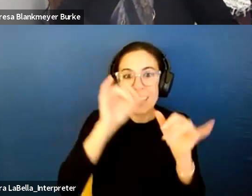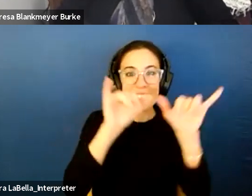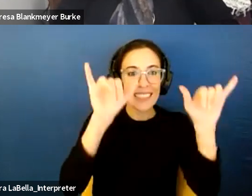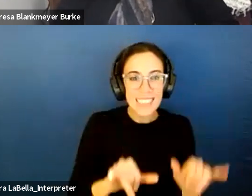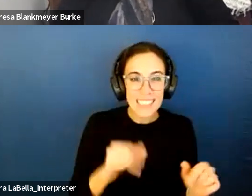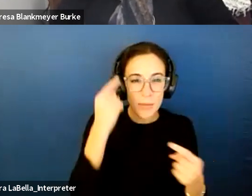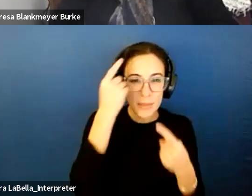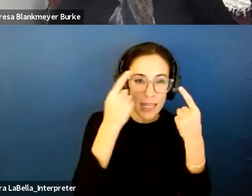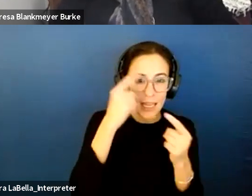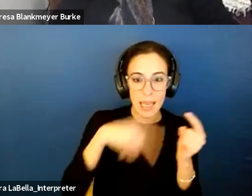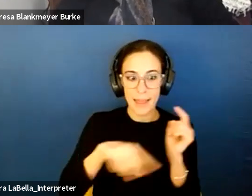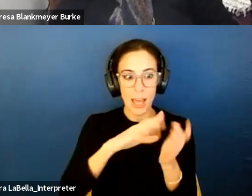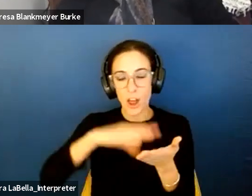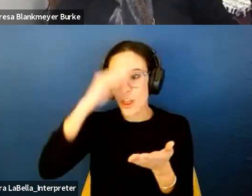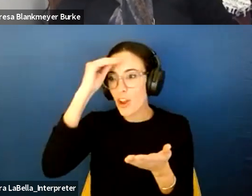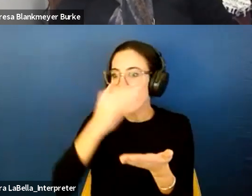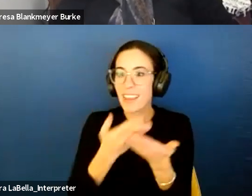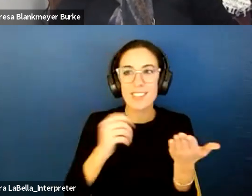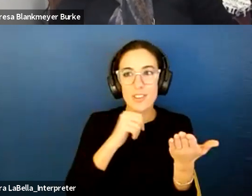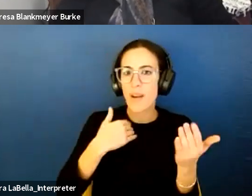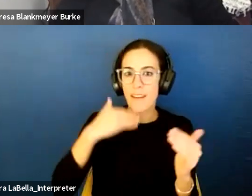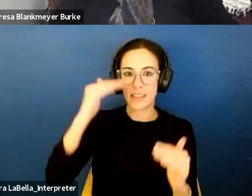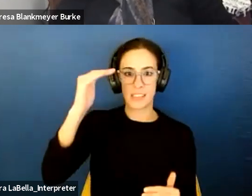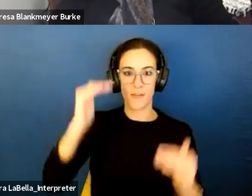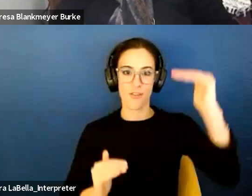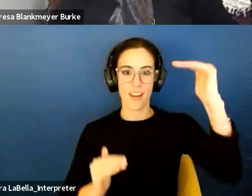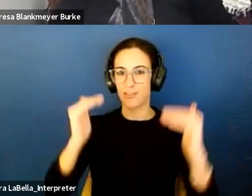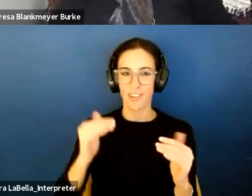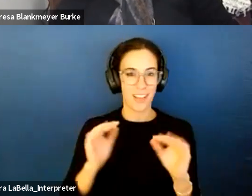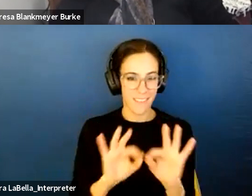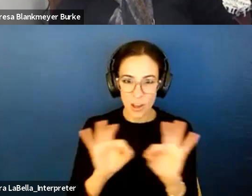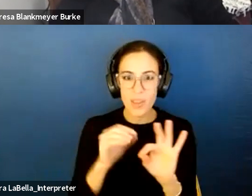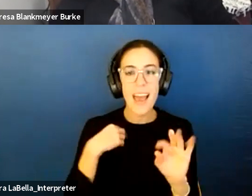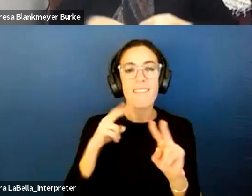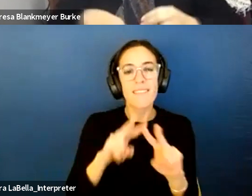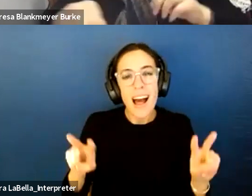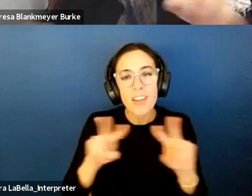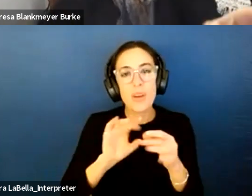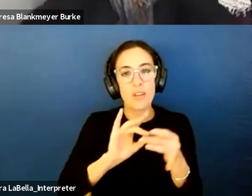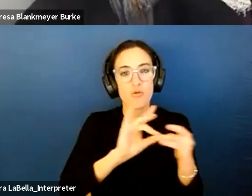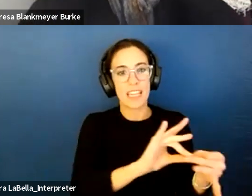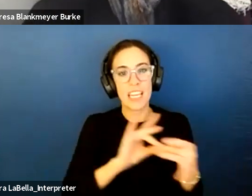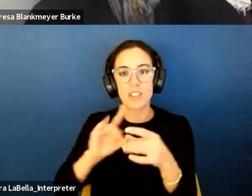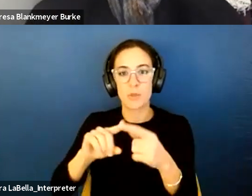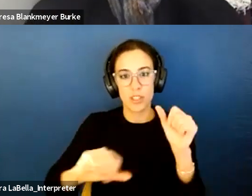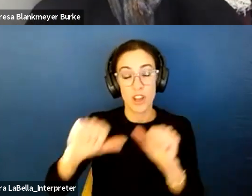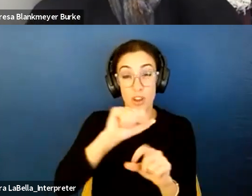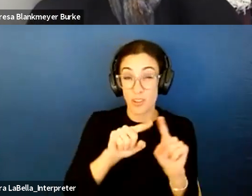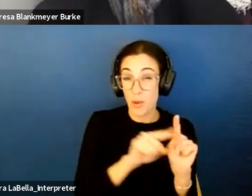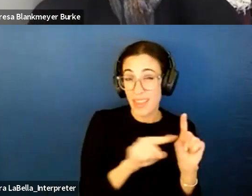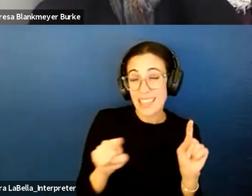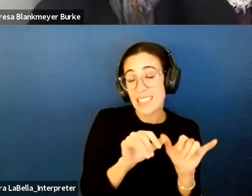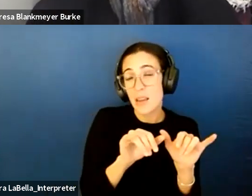things don't have differential value. They have value in relationship to each other. So these projects are nascent, but both of them, I think, hold a